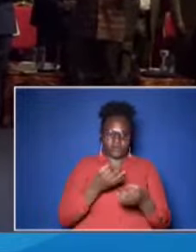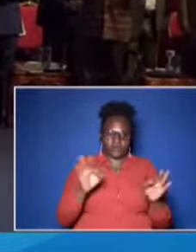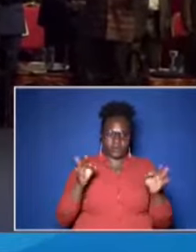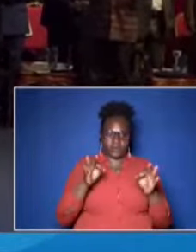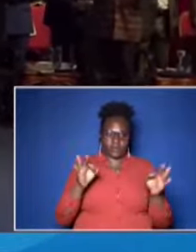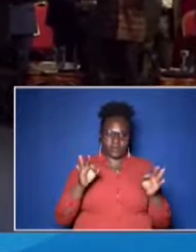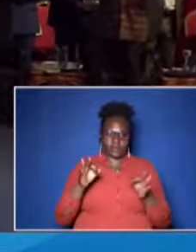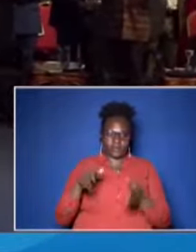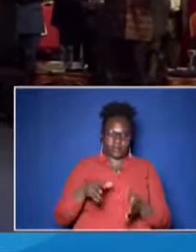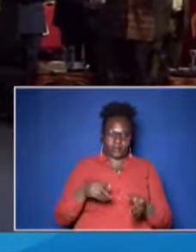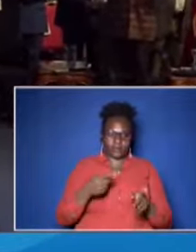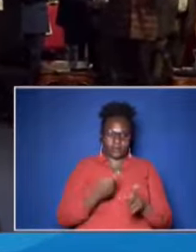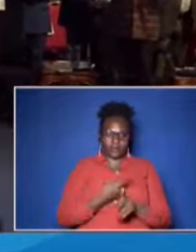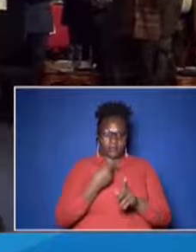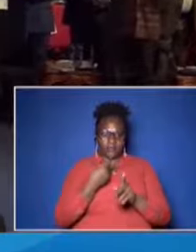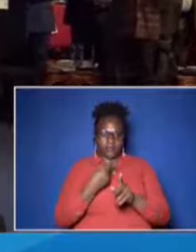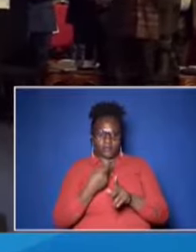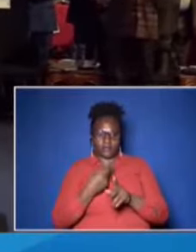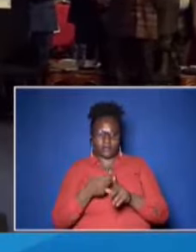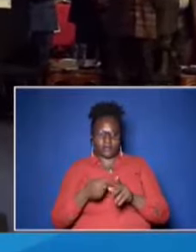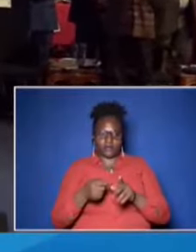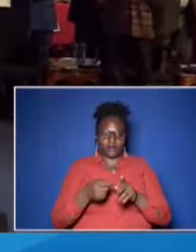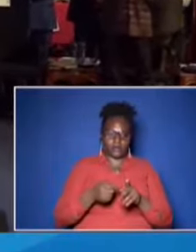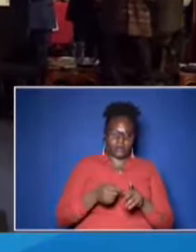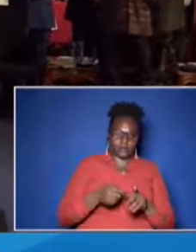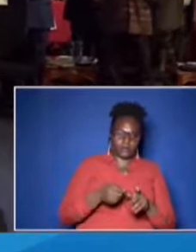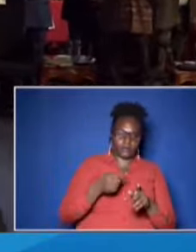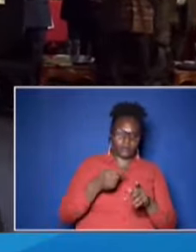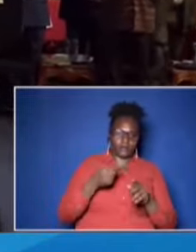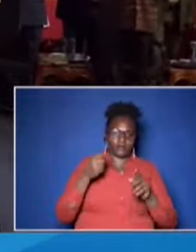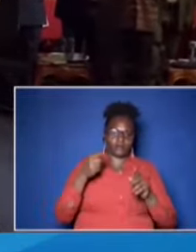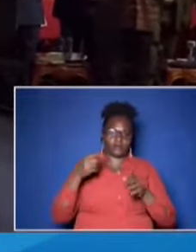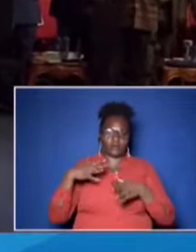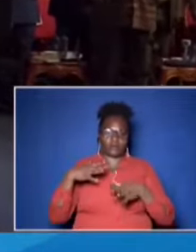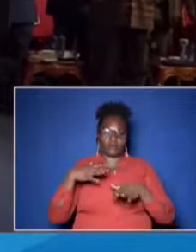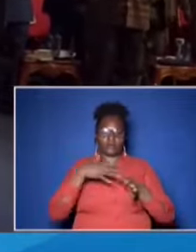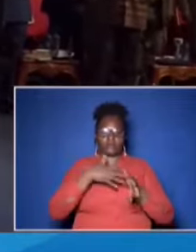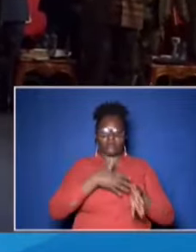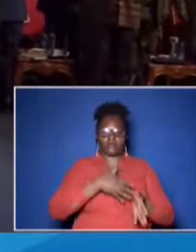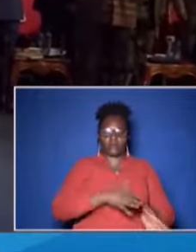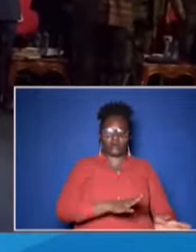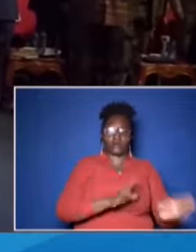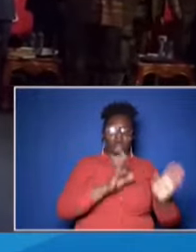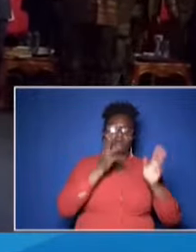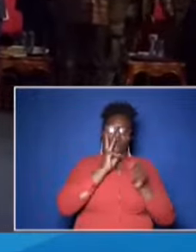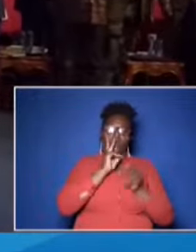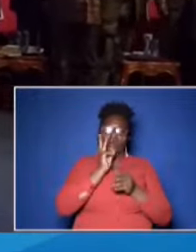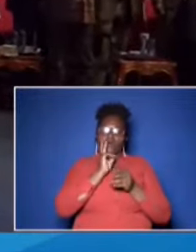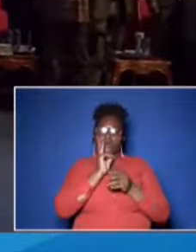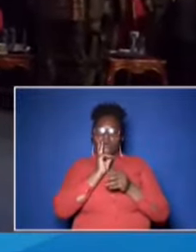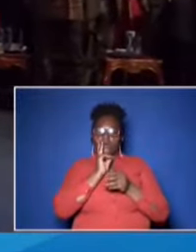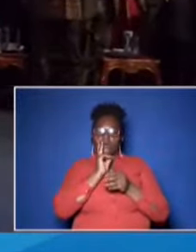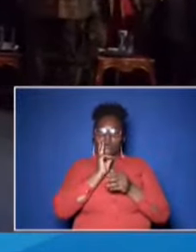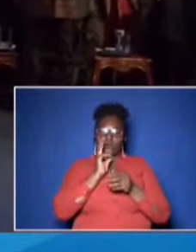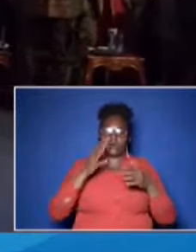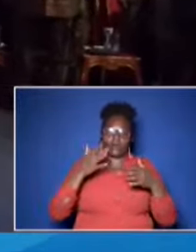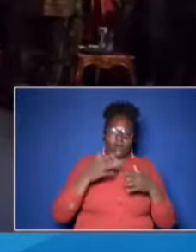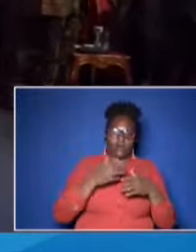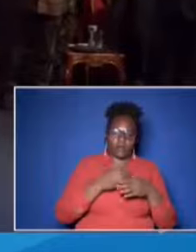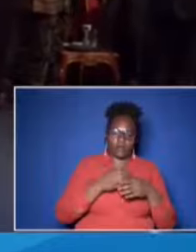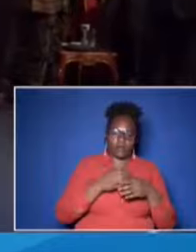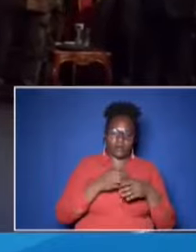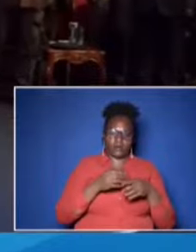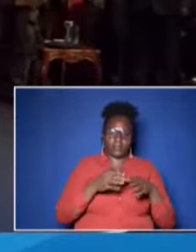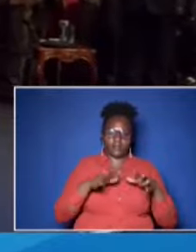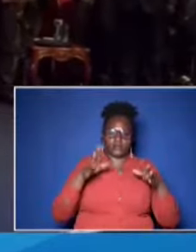from sin come to the waters people of God